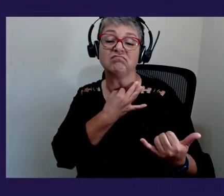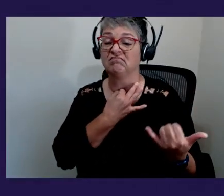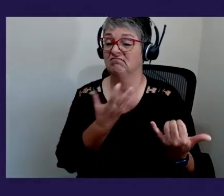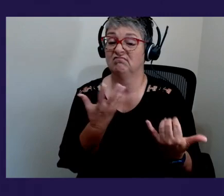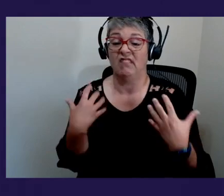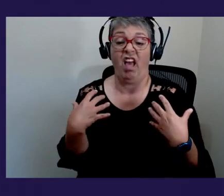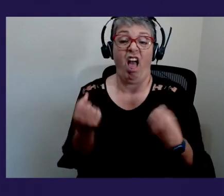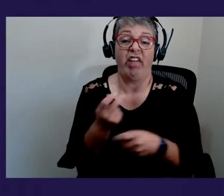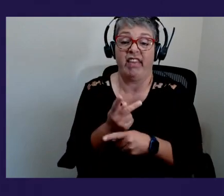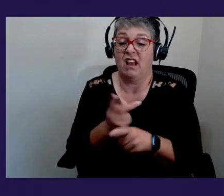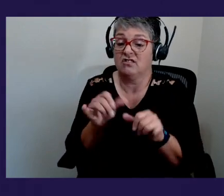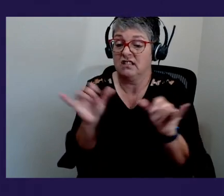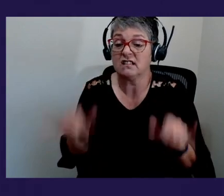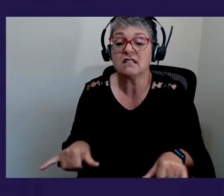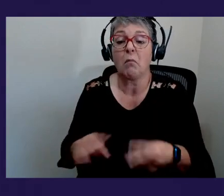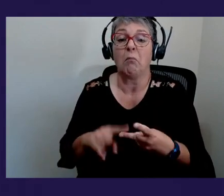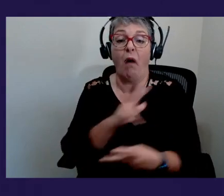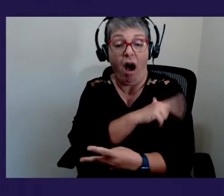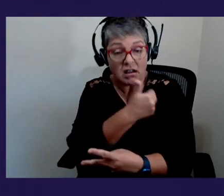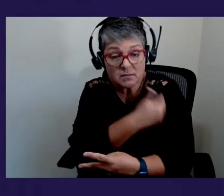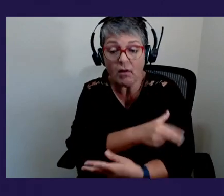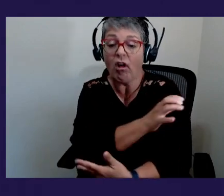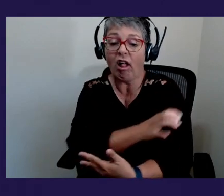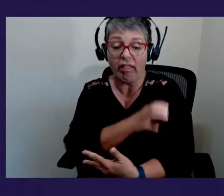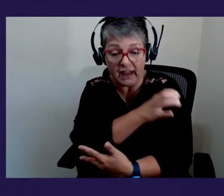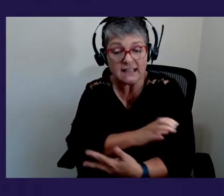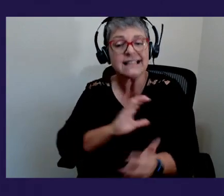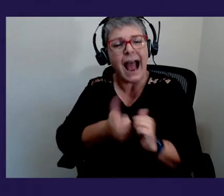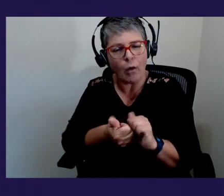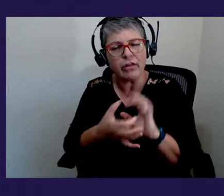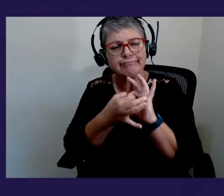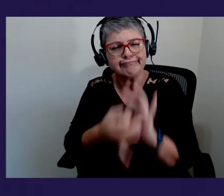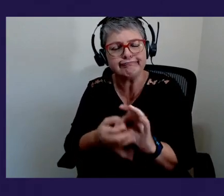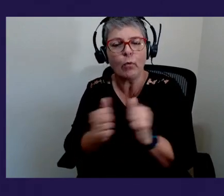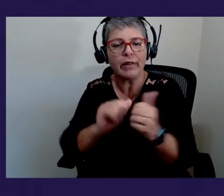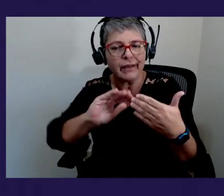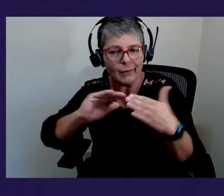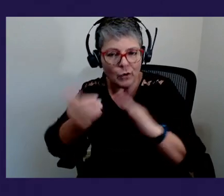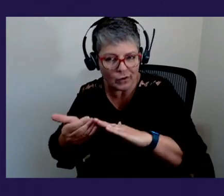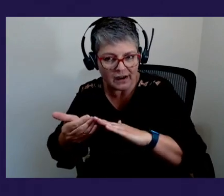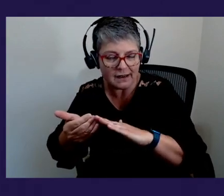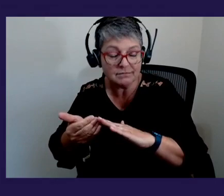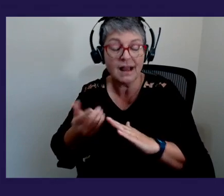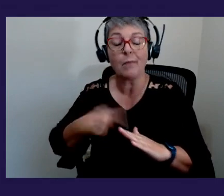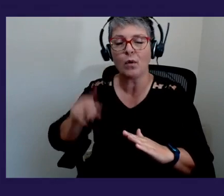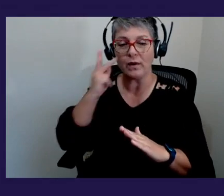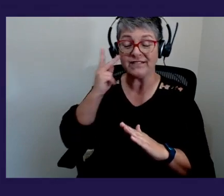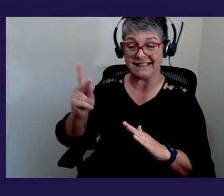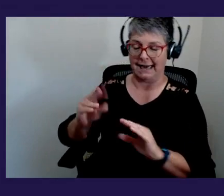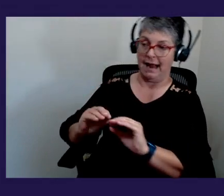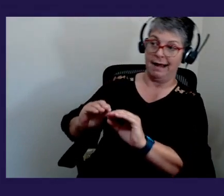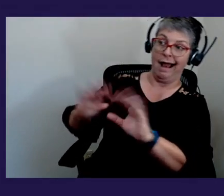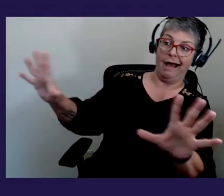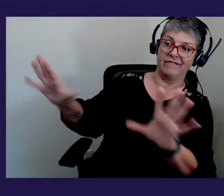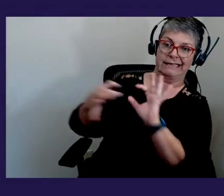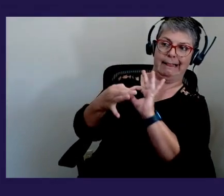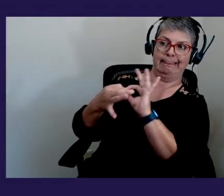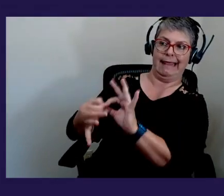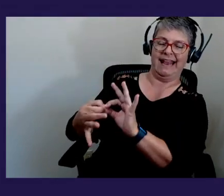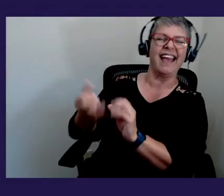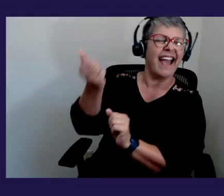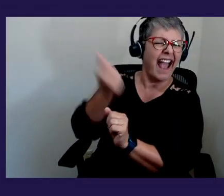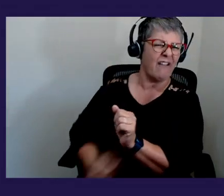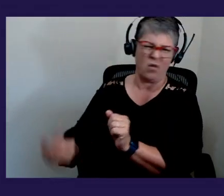with the public health system and the community in a more strong way. I mean, we've all seen the obvious link through the pandemic. Everybody knows that